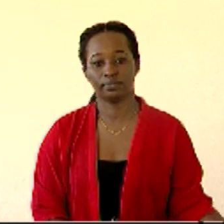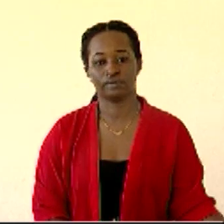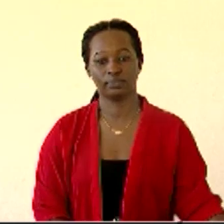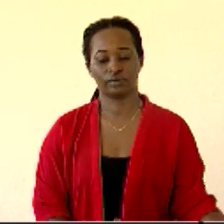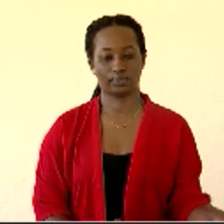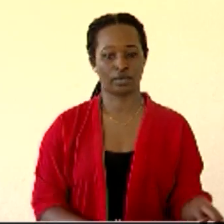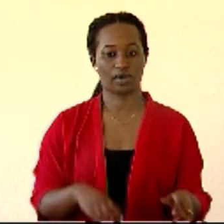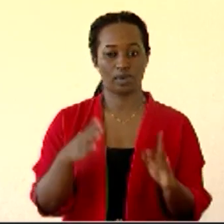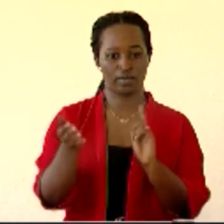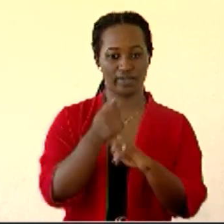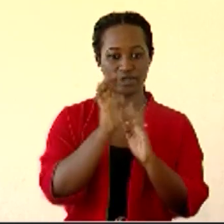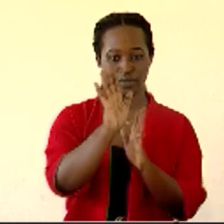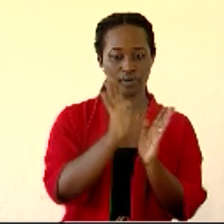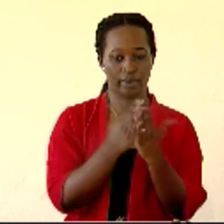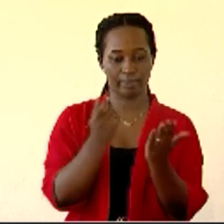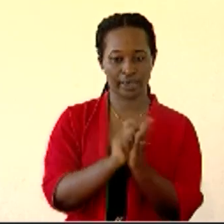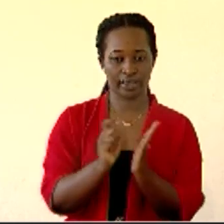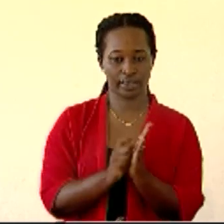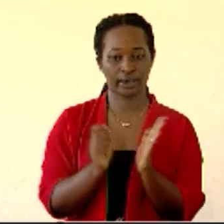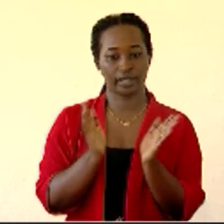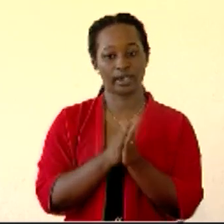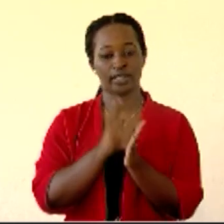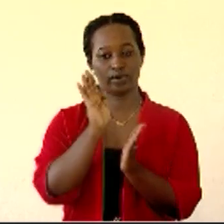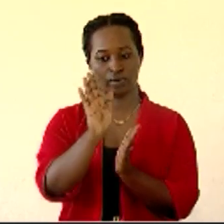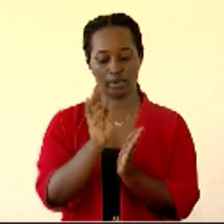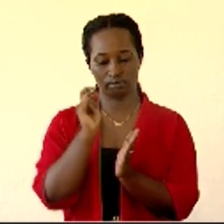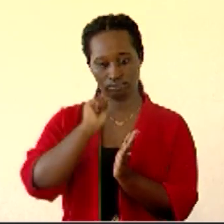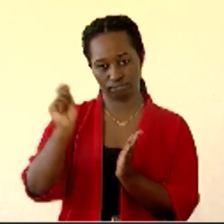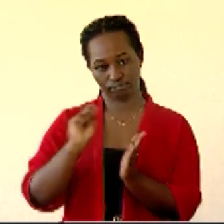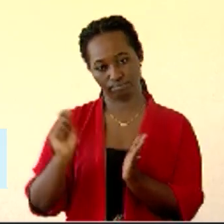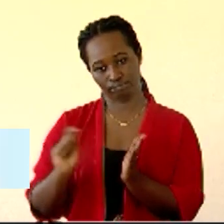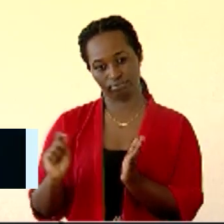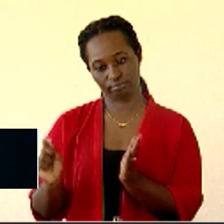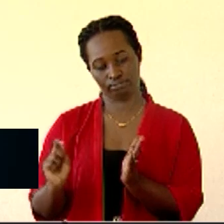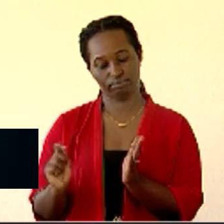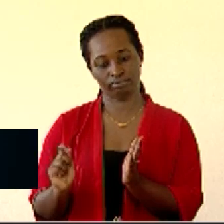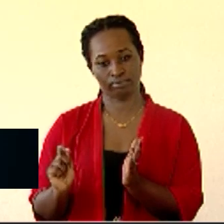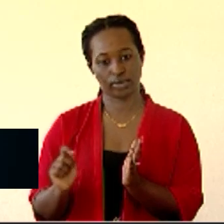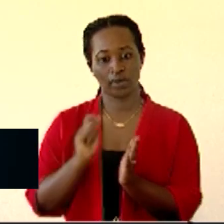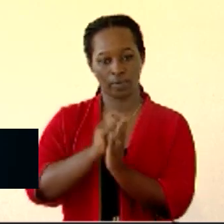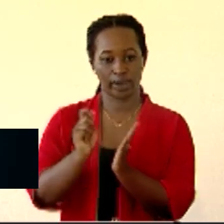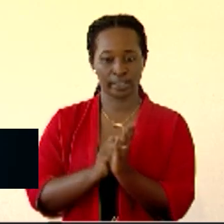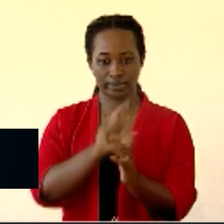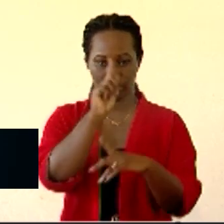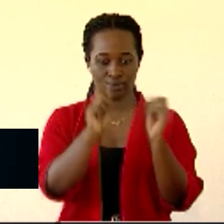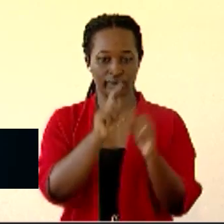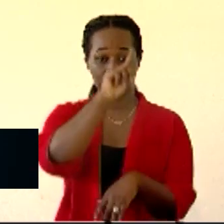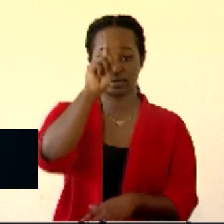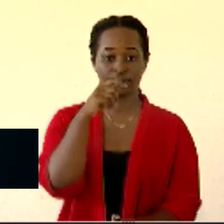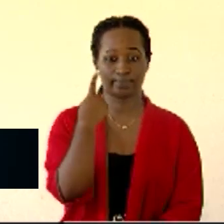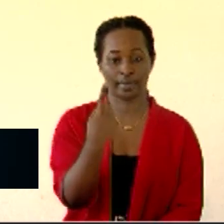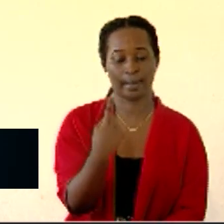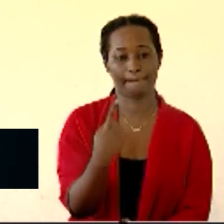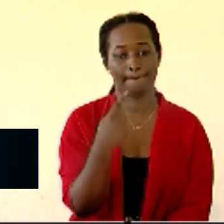notebook, so where you'll be writing, so that we don't leave you behind. So question number 1 goes,